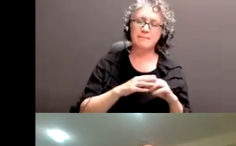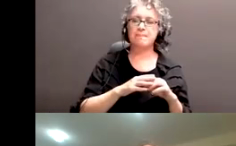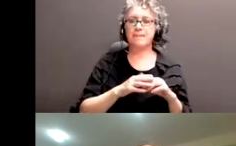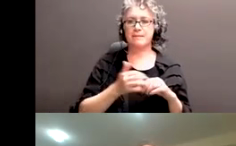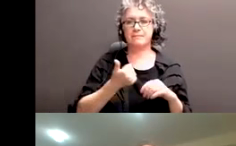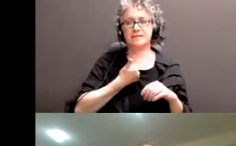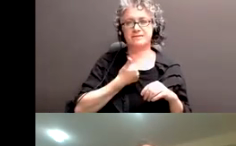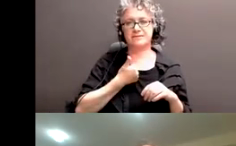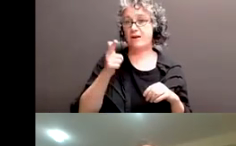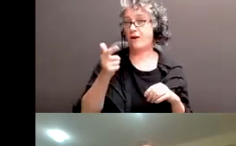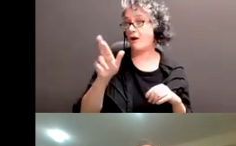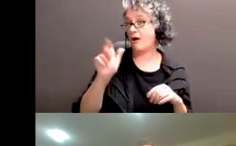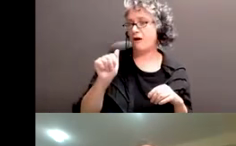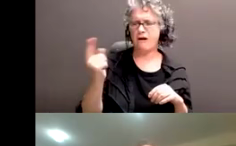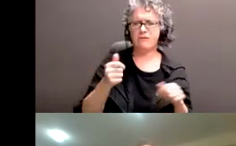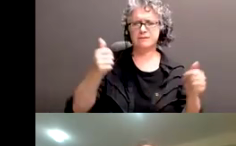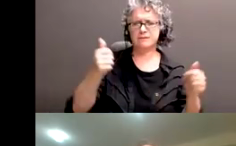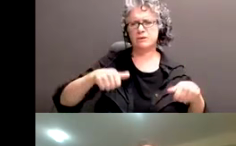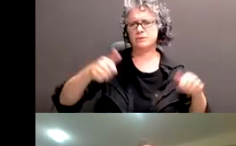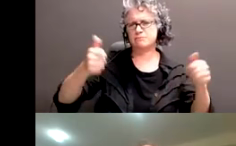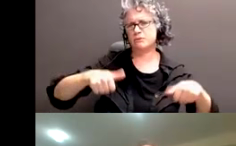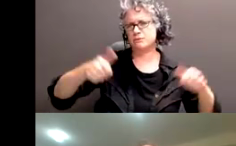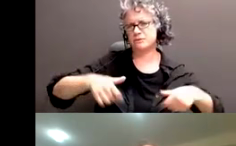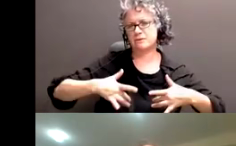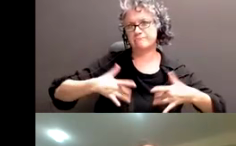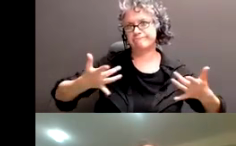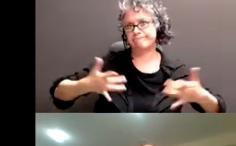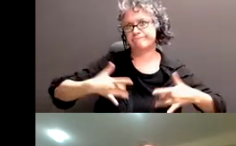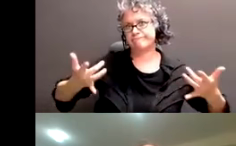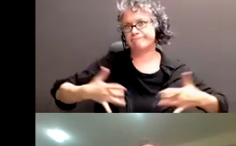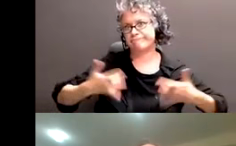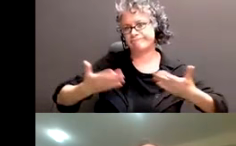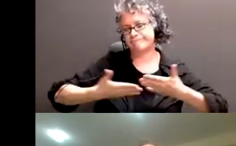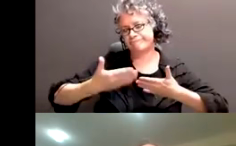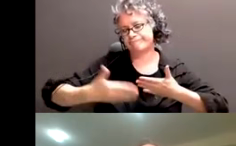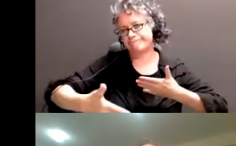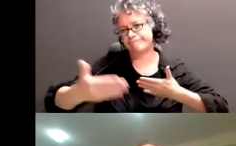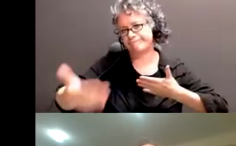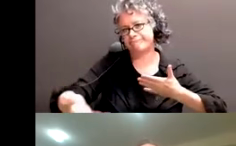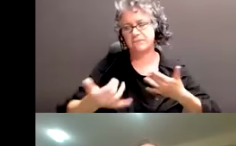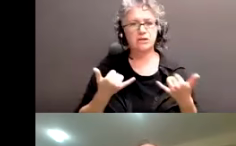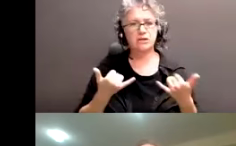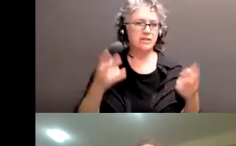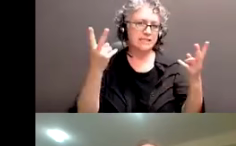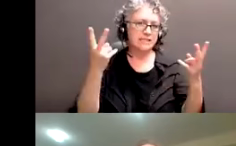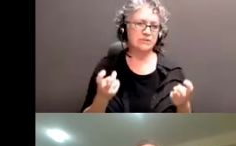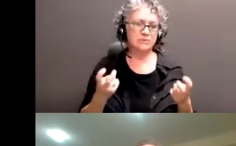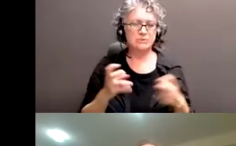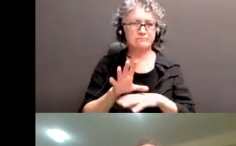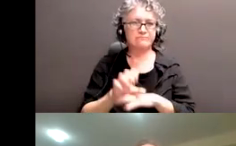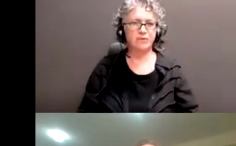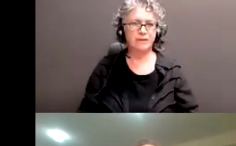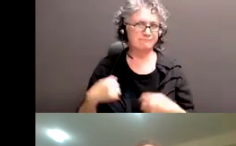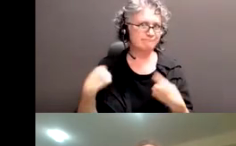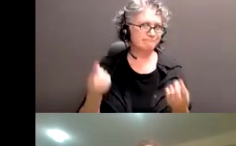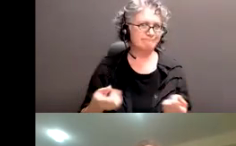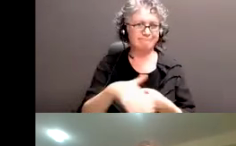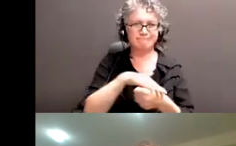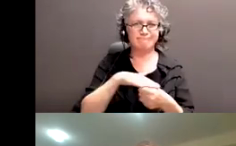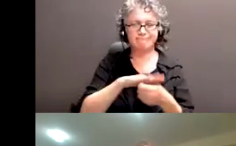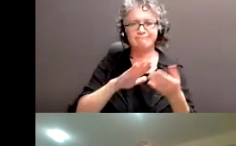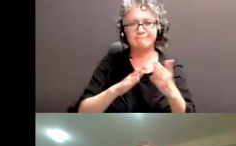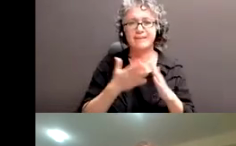posting information on a regular basis about upcoming events and current issues and trends that are happening in our community. So again, I